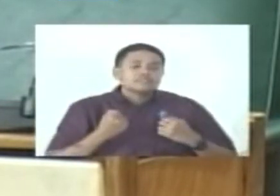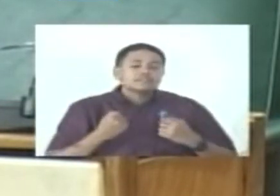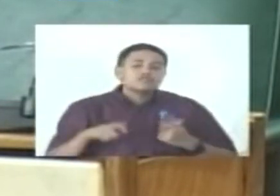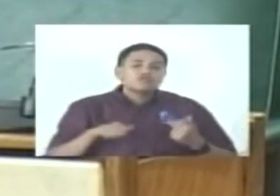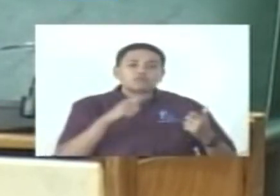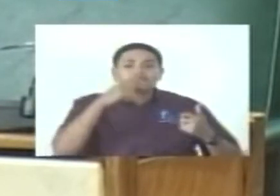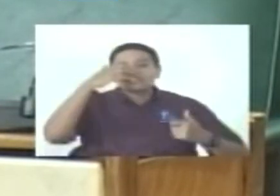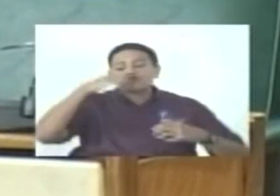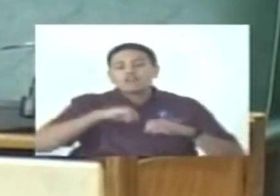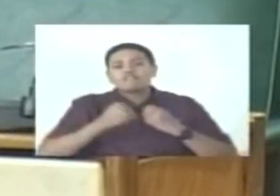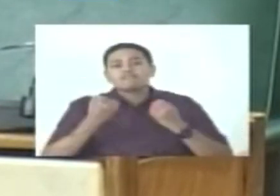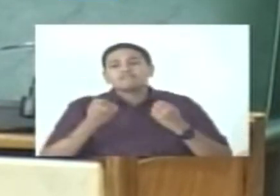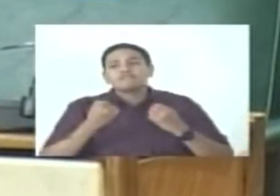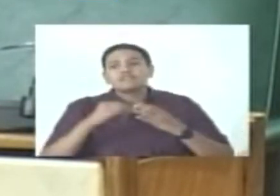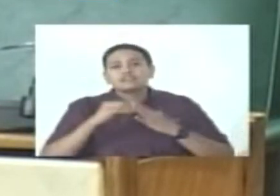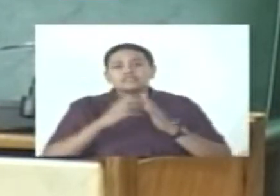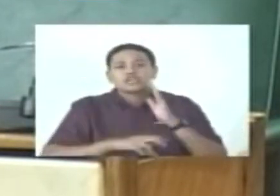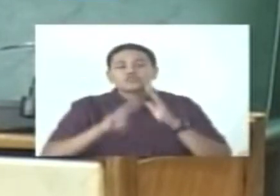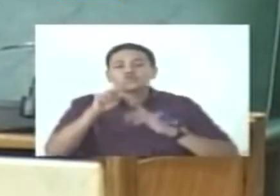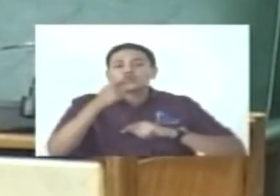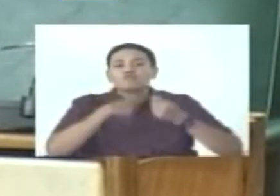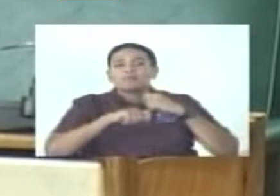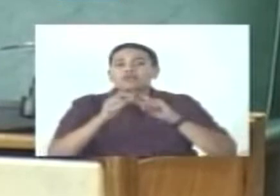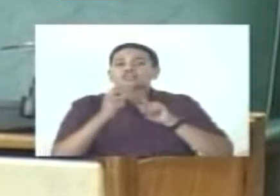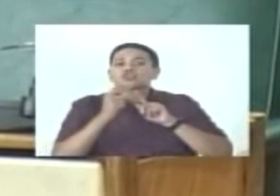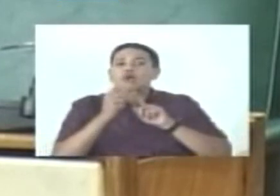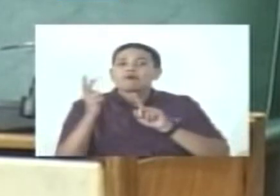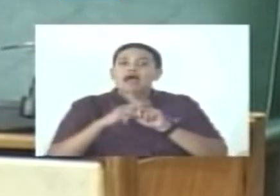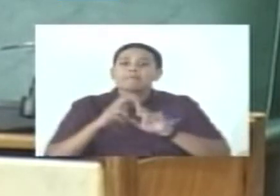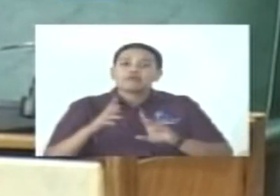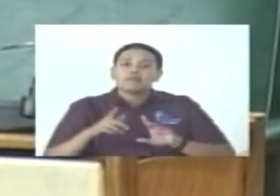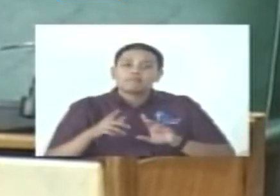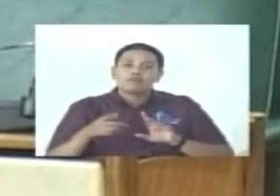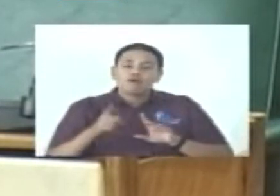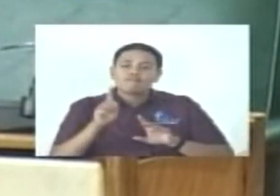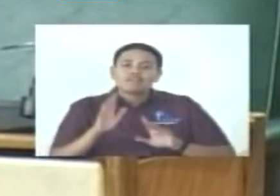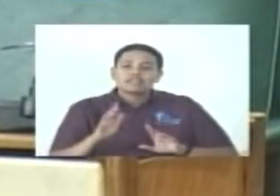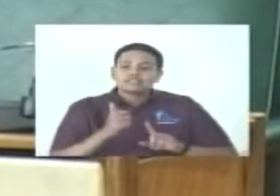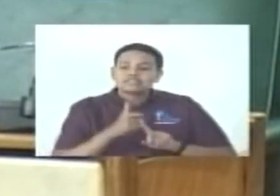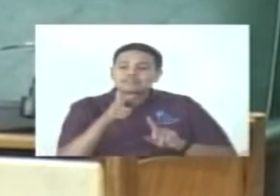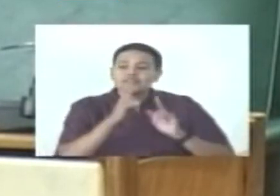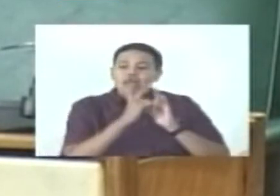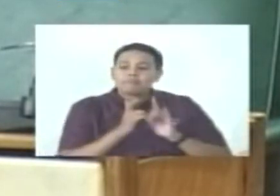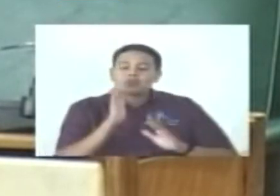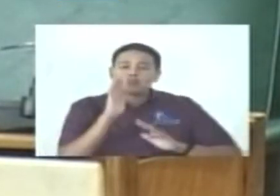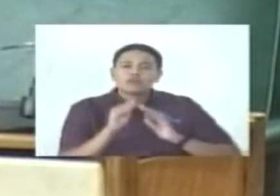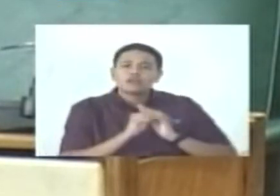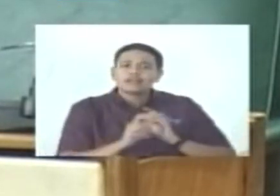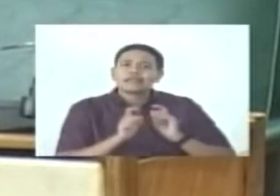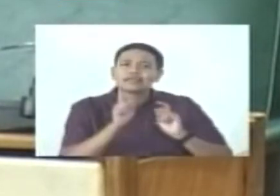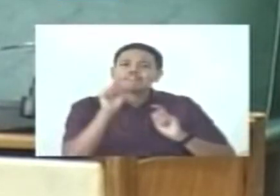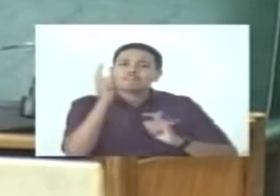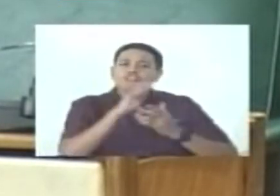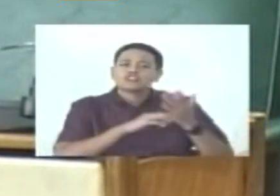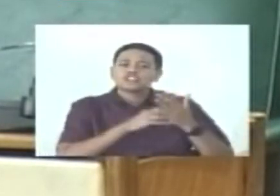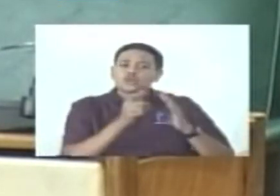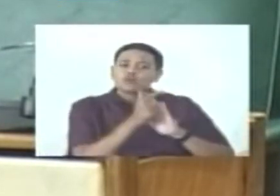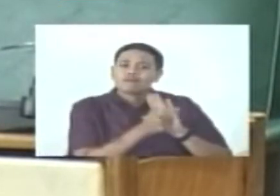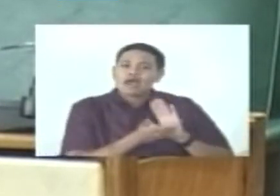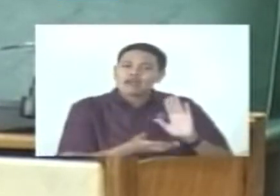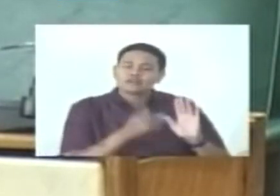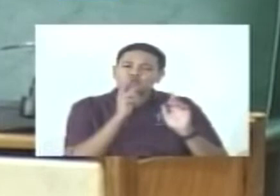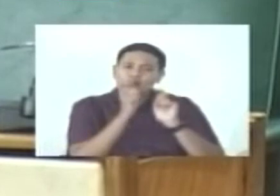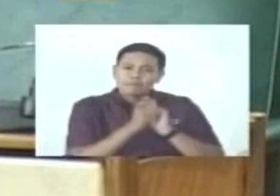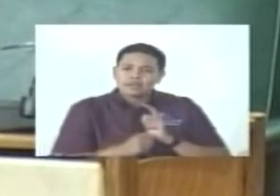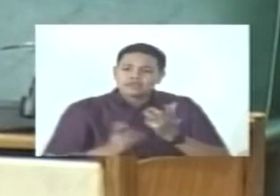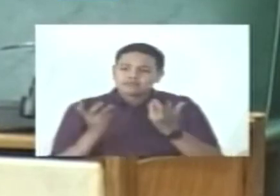removing serious offence in section 2 and replacing it with the term applicable offence. This amendment will afford the first schedule of the Act to be